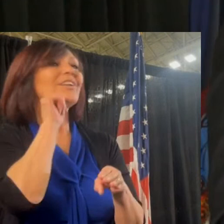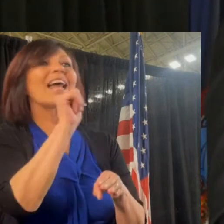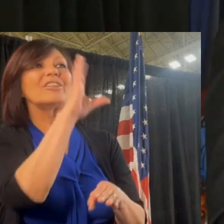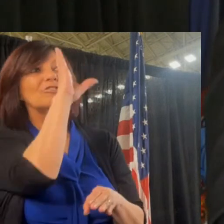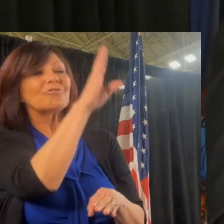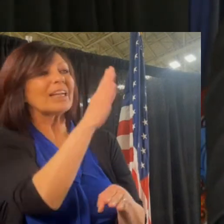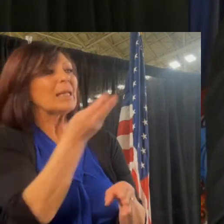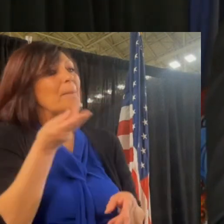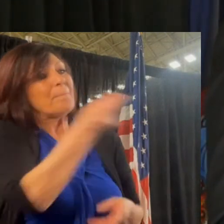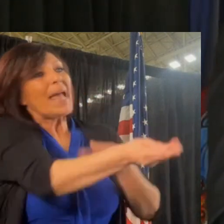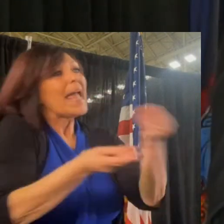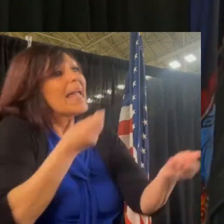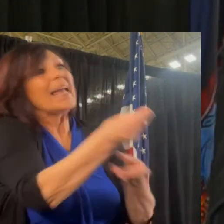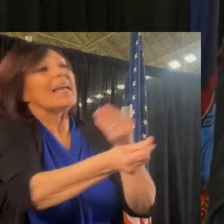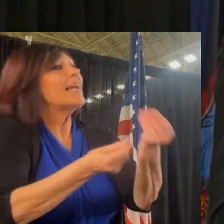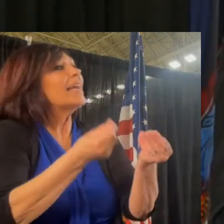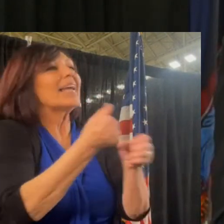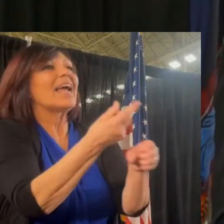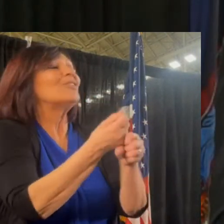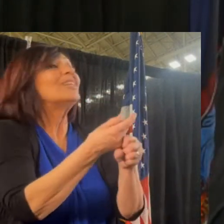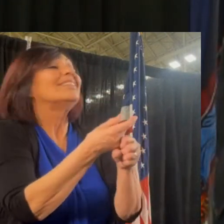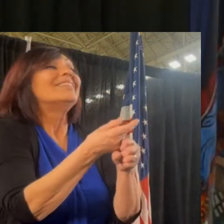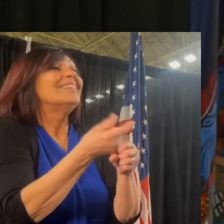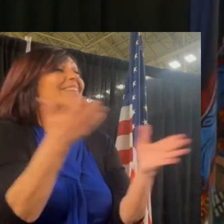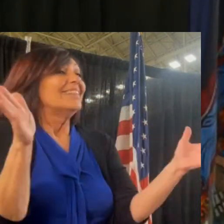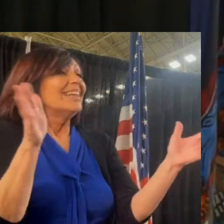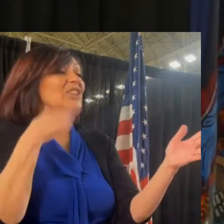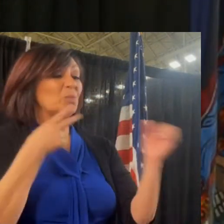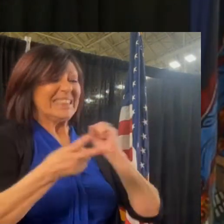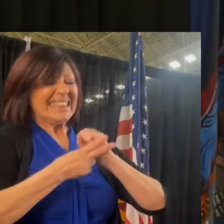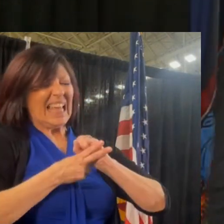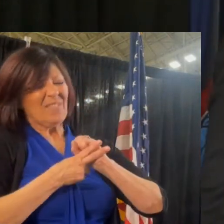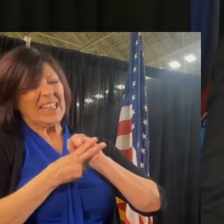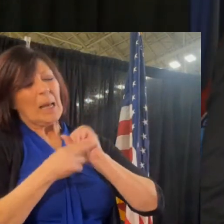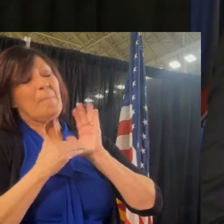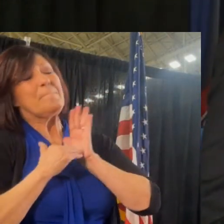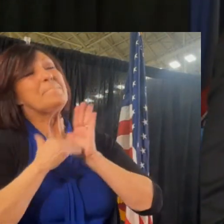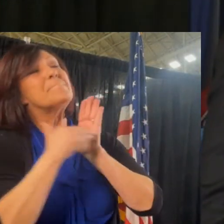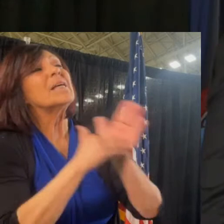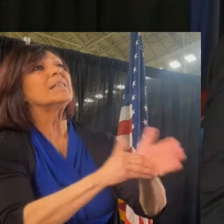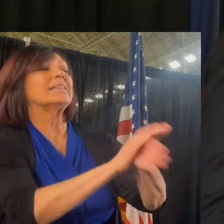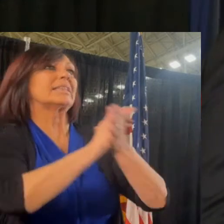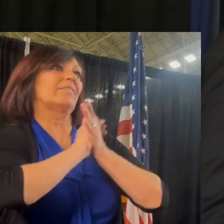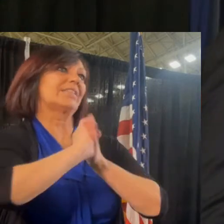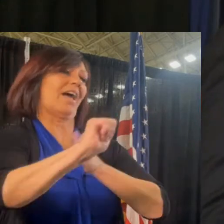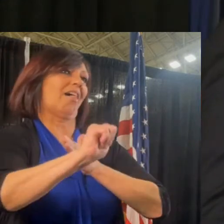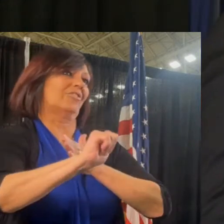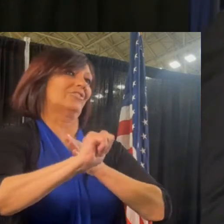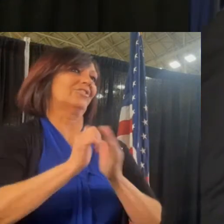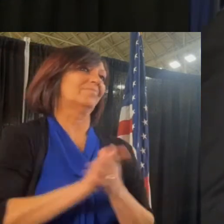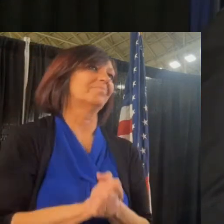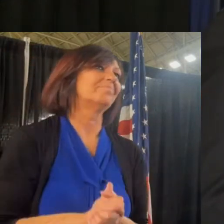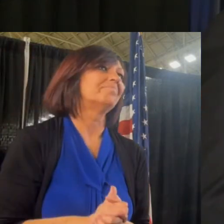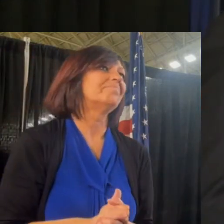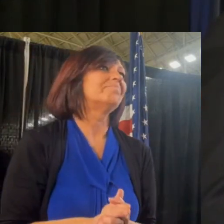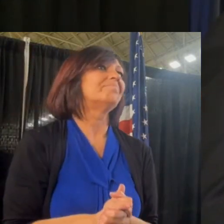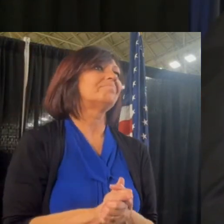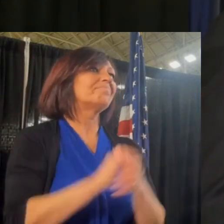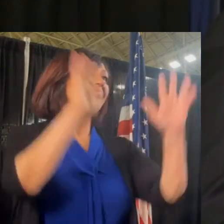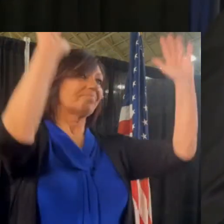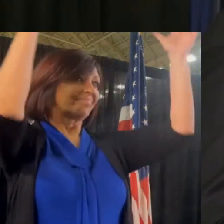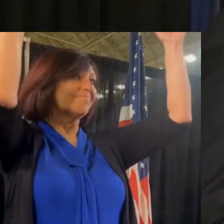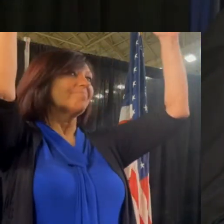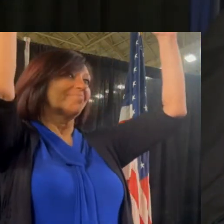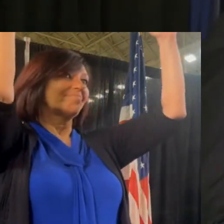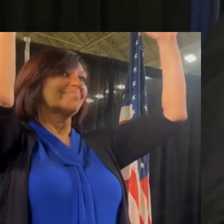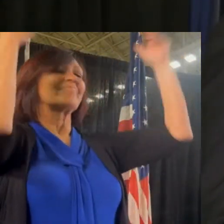directly subsidizing the team annually, thereby saving tens of millions of dollars in the long run. Thank